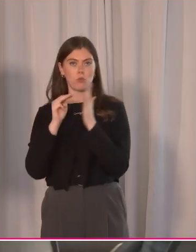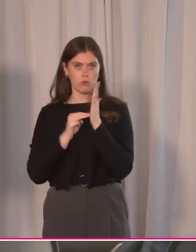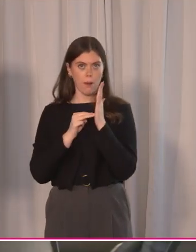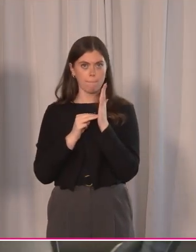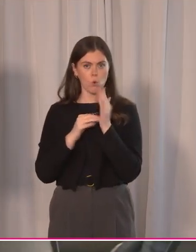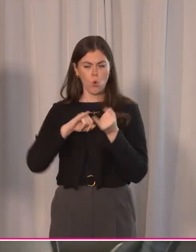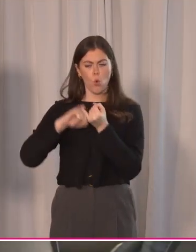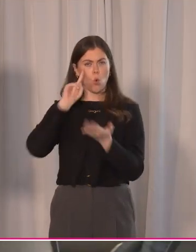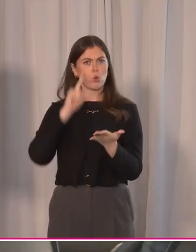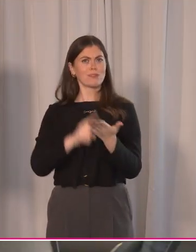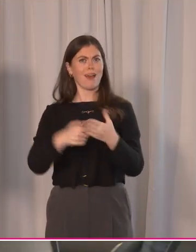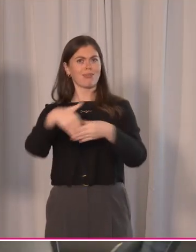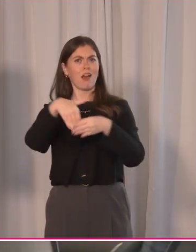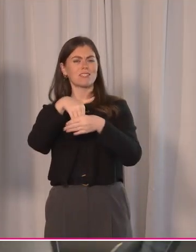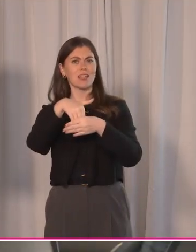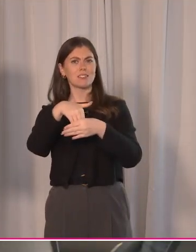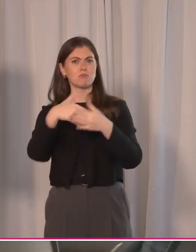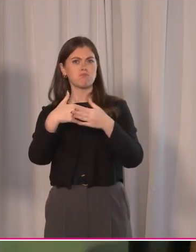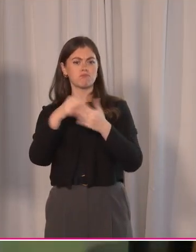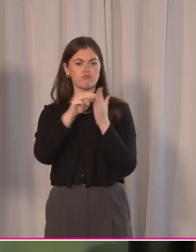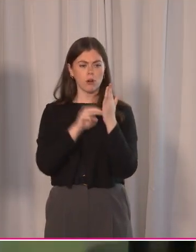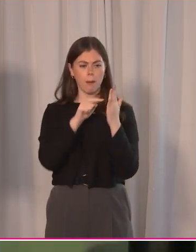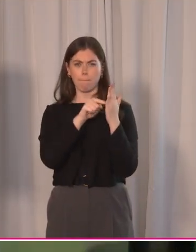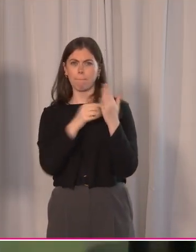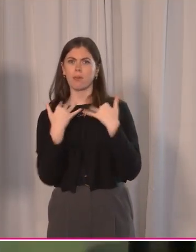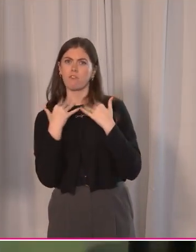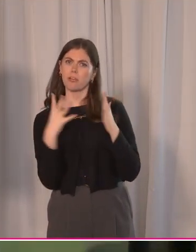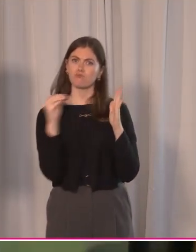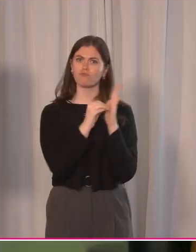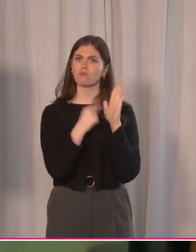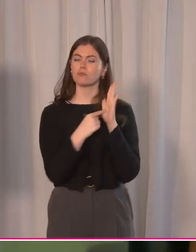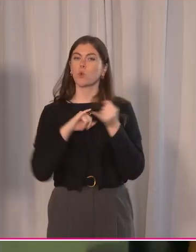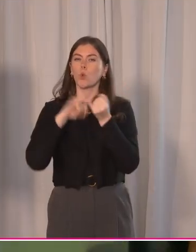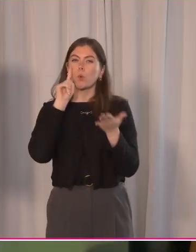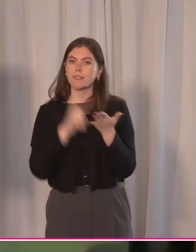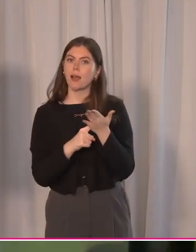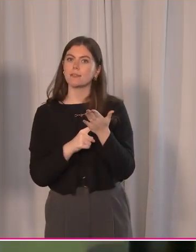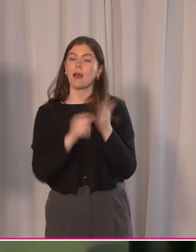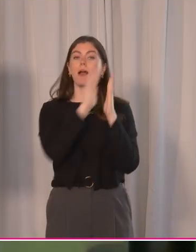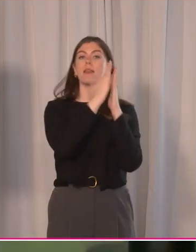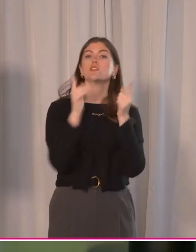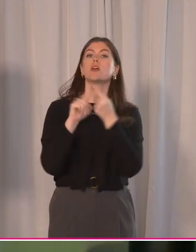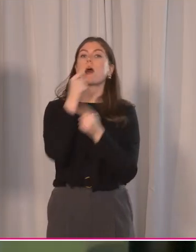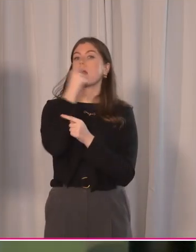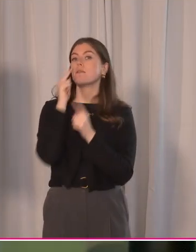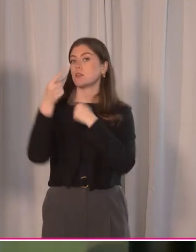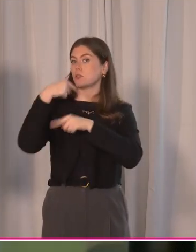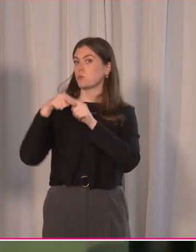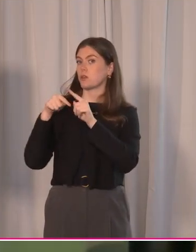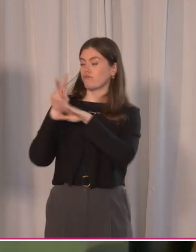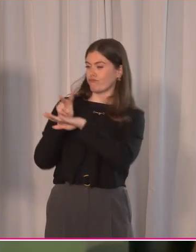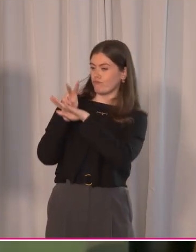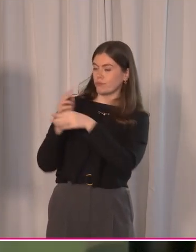Who decides what gets into the programs? The literature and the evidence that we looked at from across the world, which